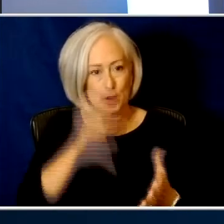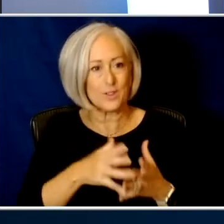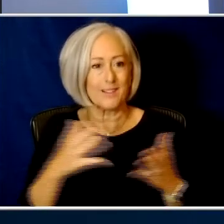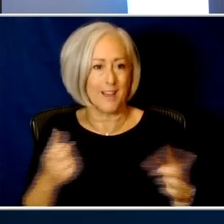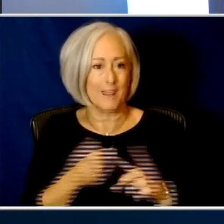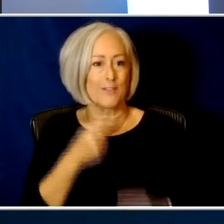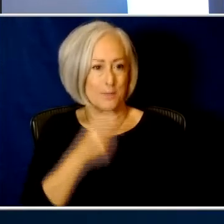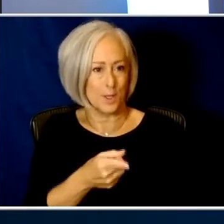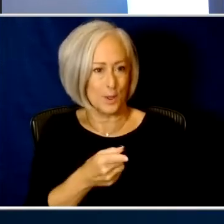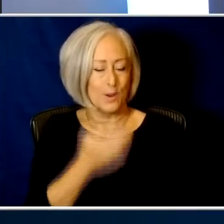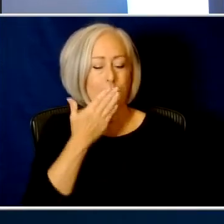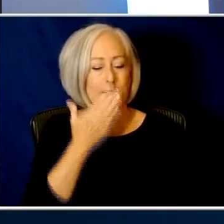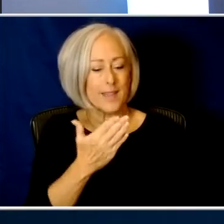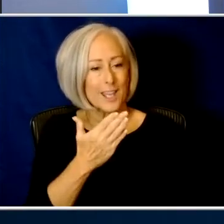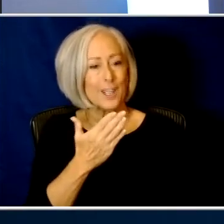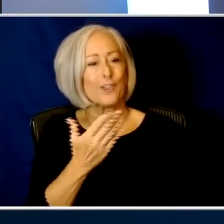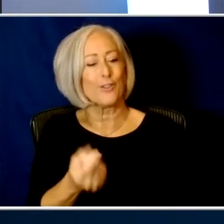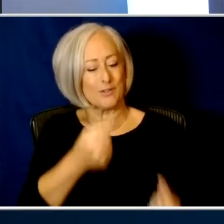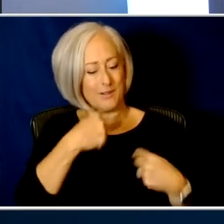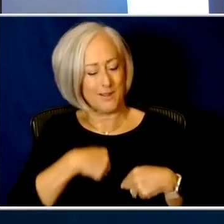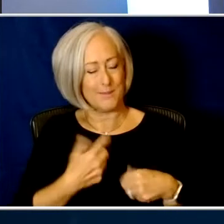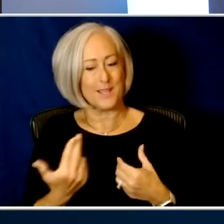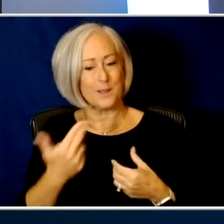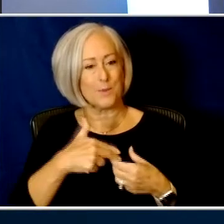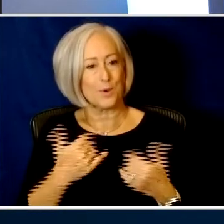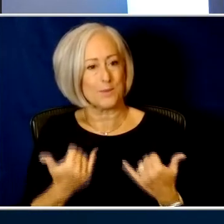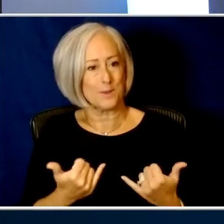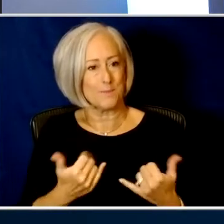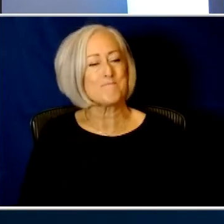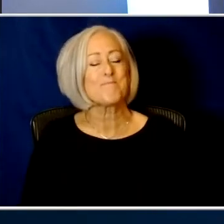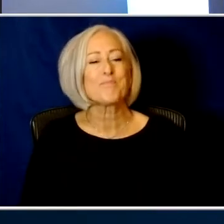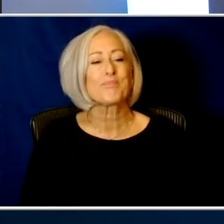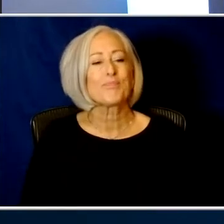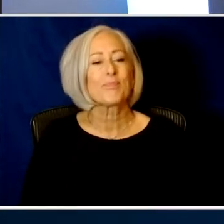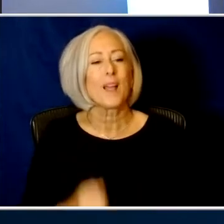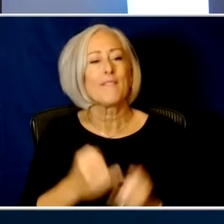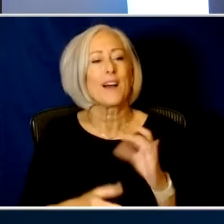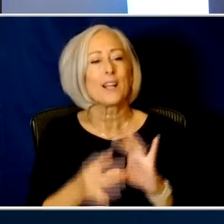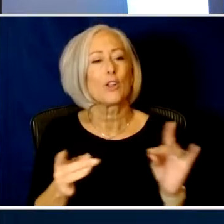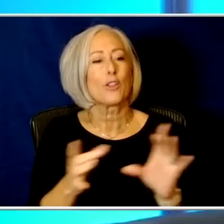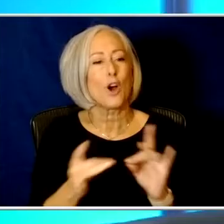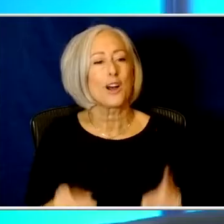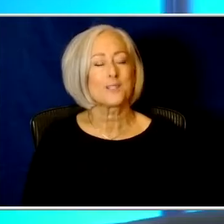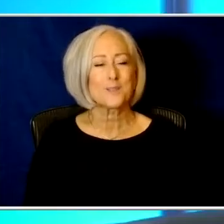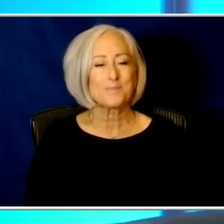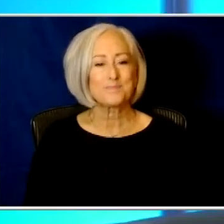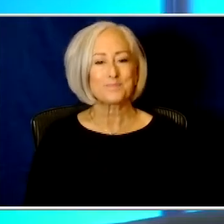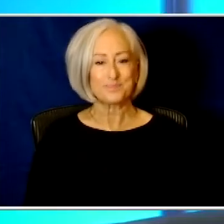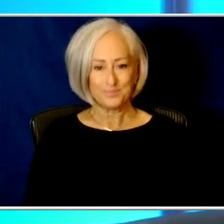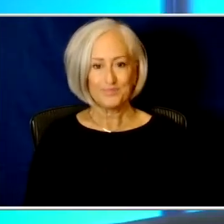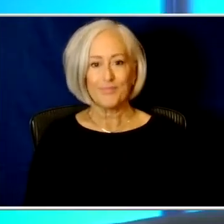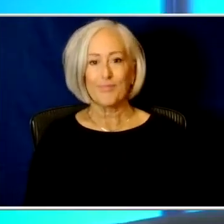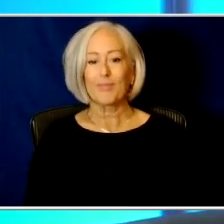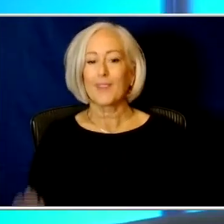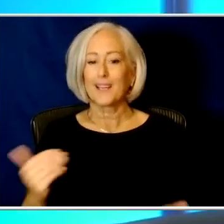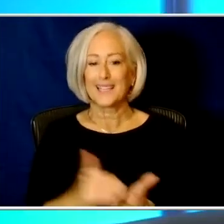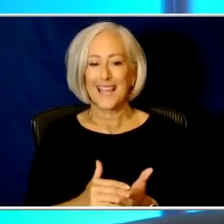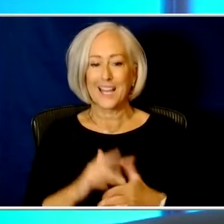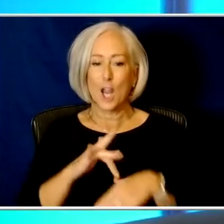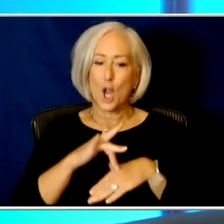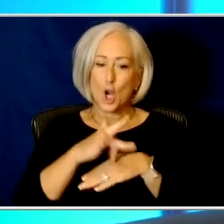and I just look back at that and I think, what would my life, how would it have been different? How would my children been raised different? How they'd had that connection